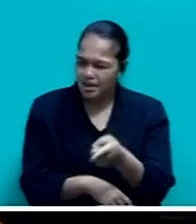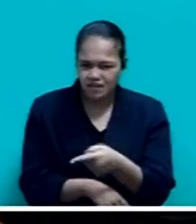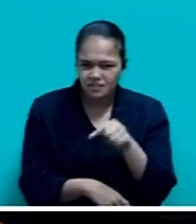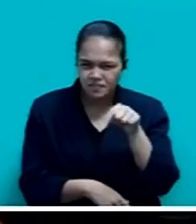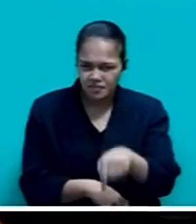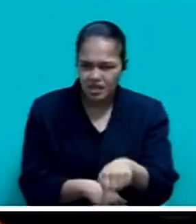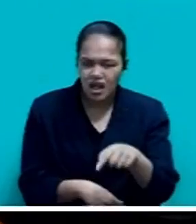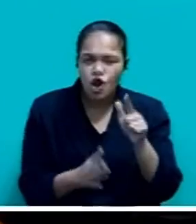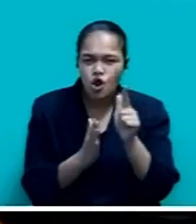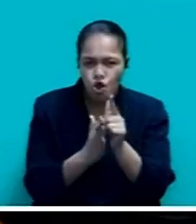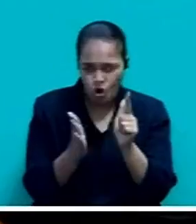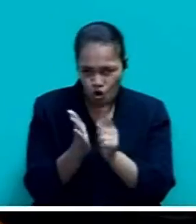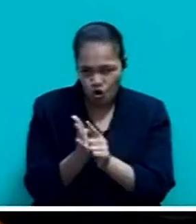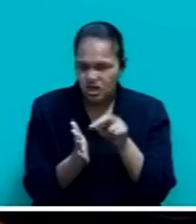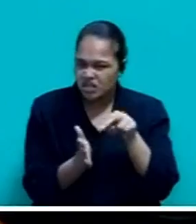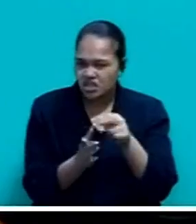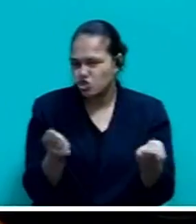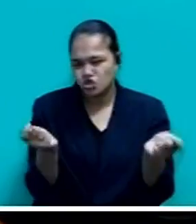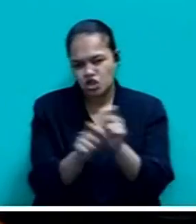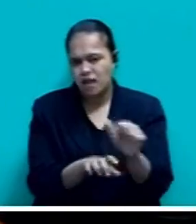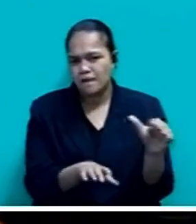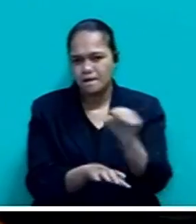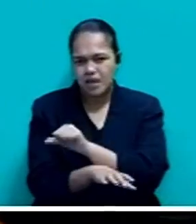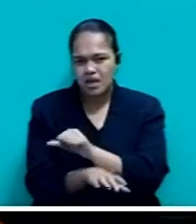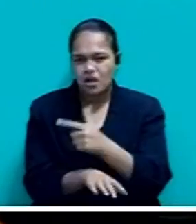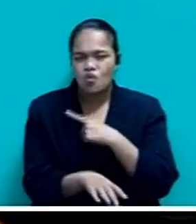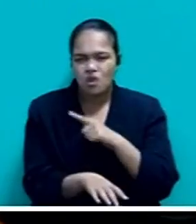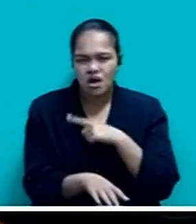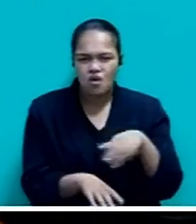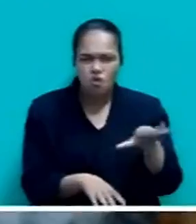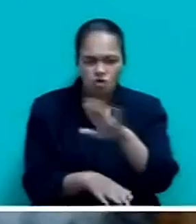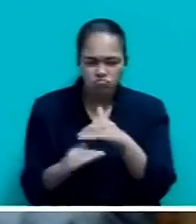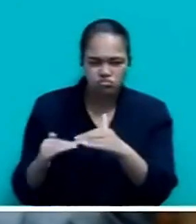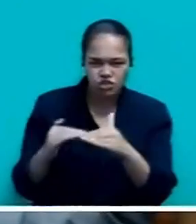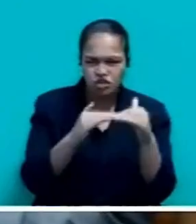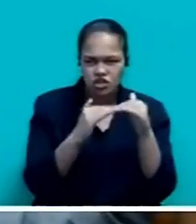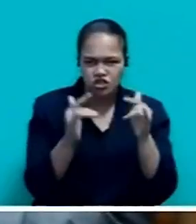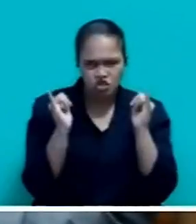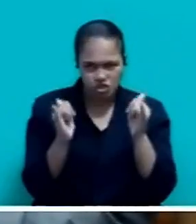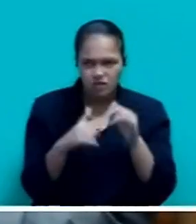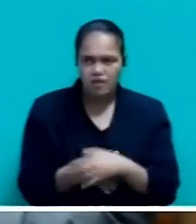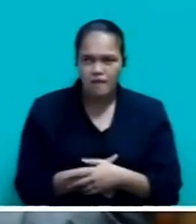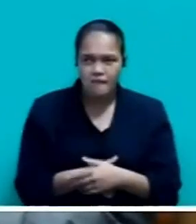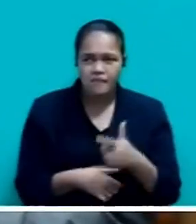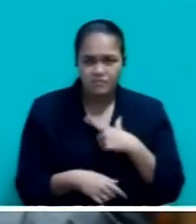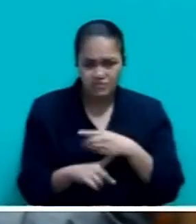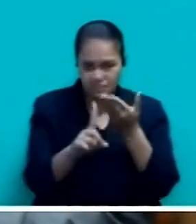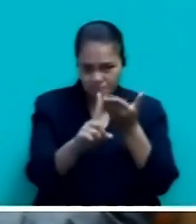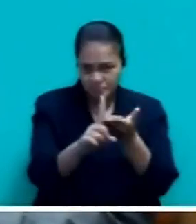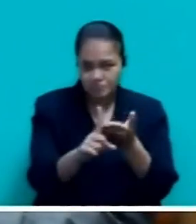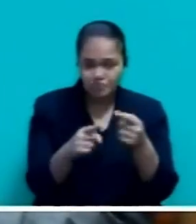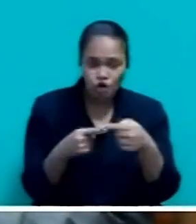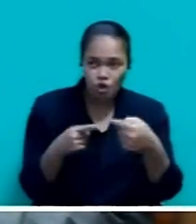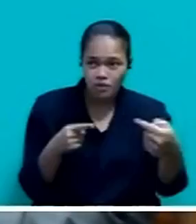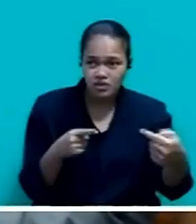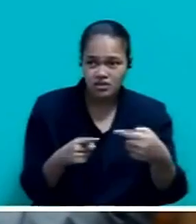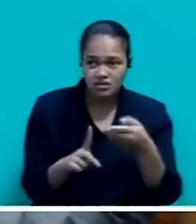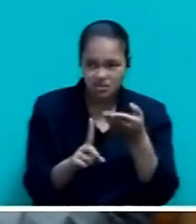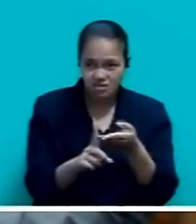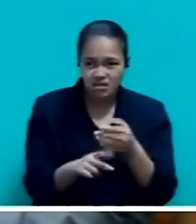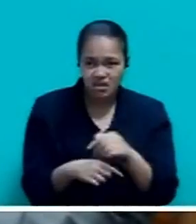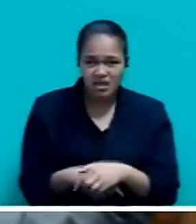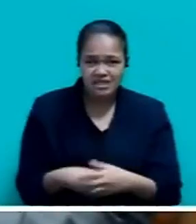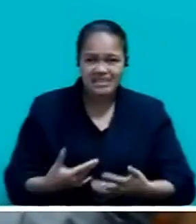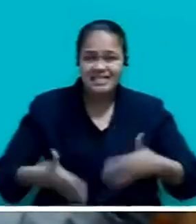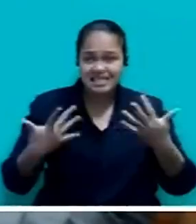there is justice for the women of this country. In fact, Honorable Bulitavo might be very shockingly surprised to see the